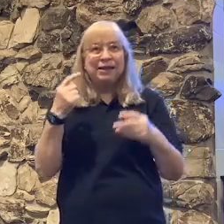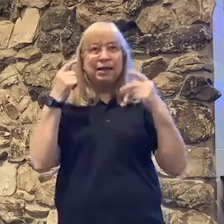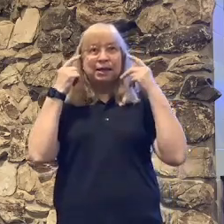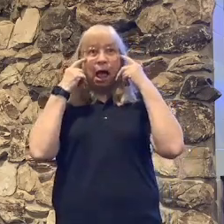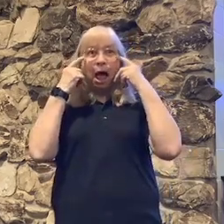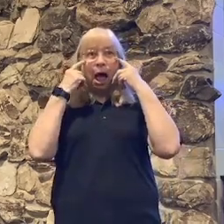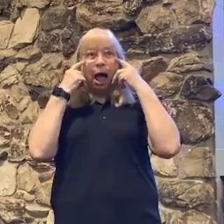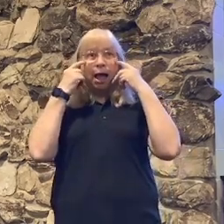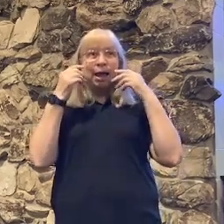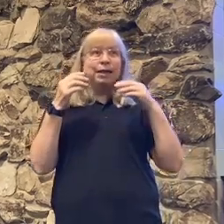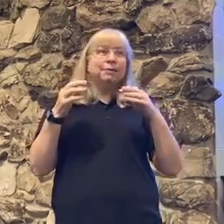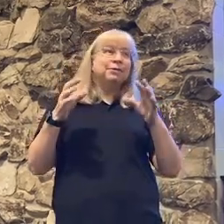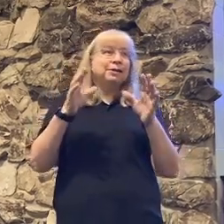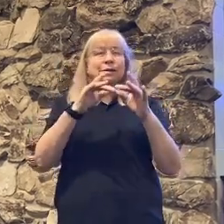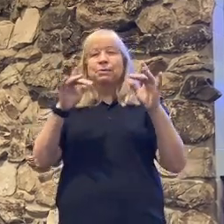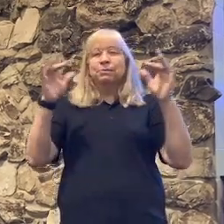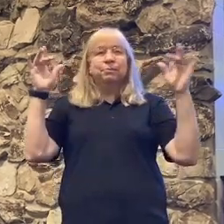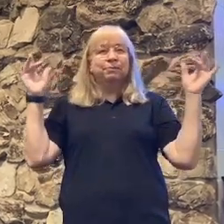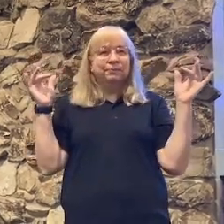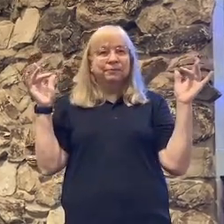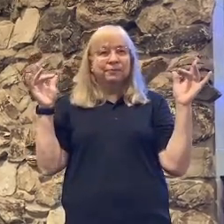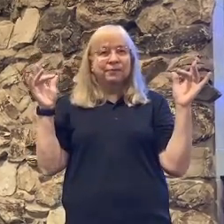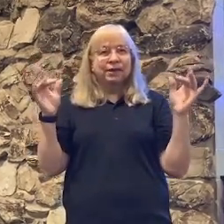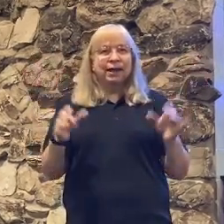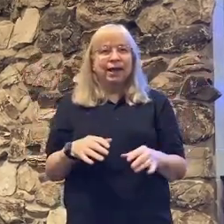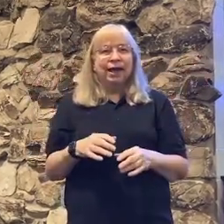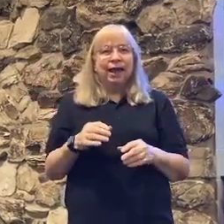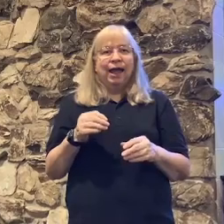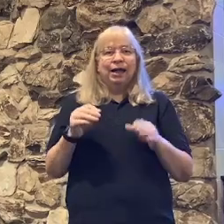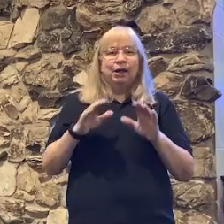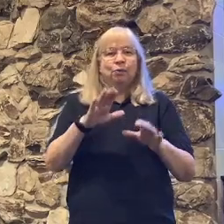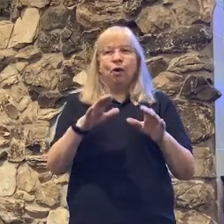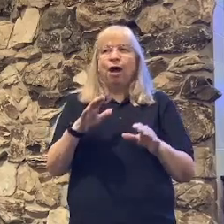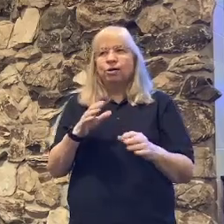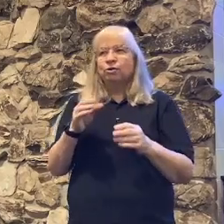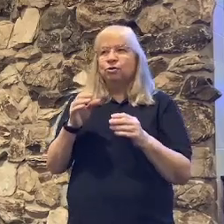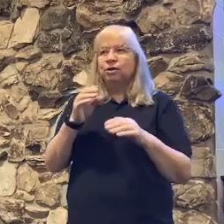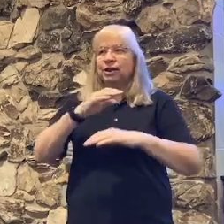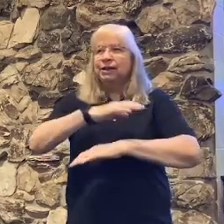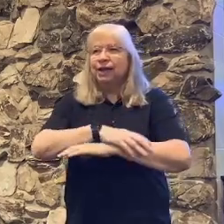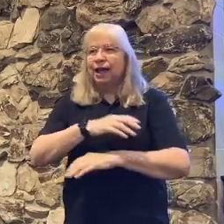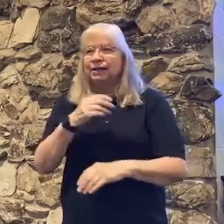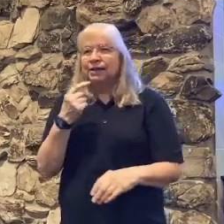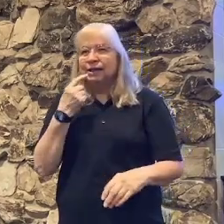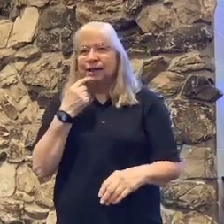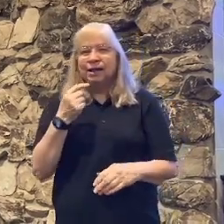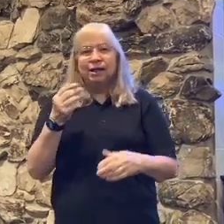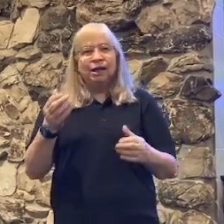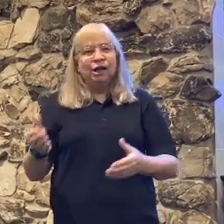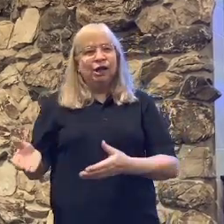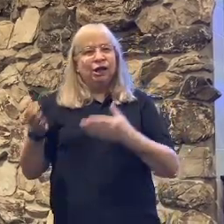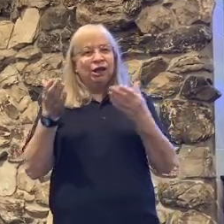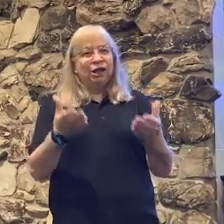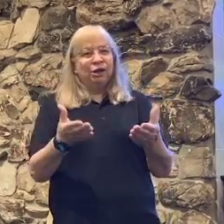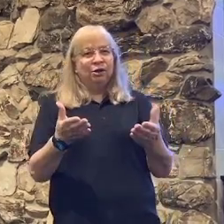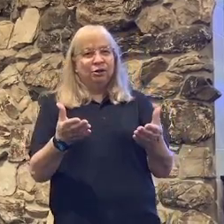just glowed. And he walked up to the desk and he said, "Here." He was so